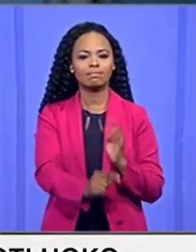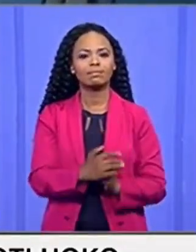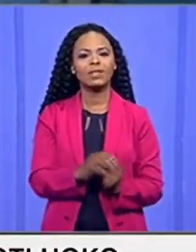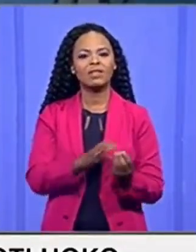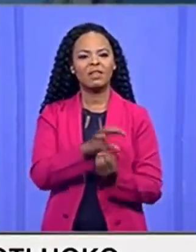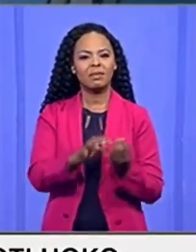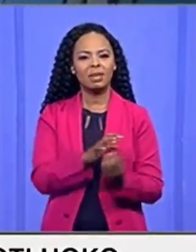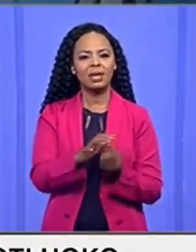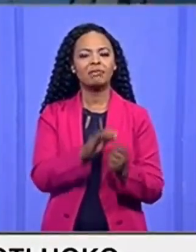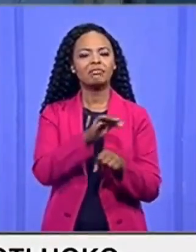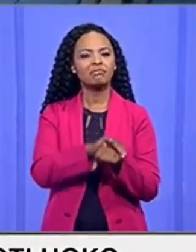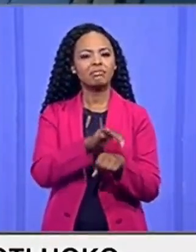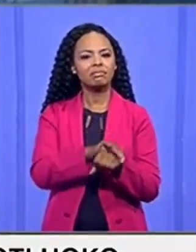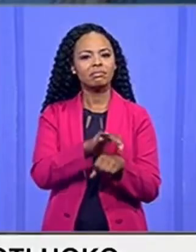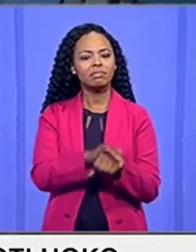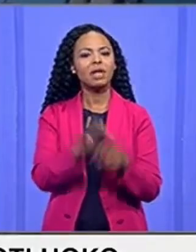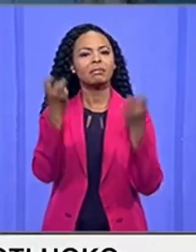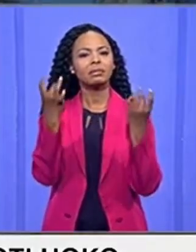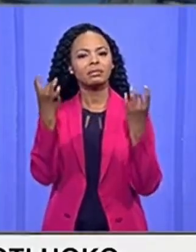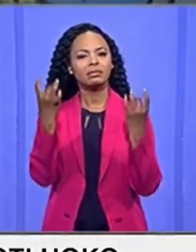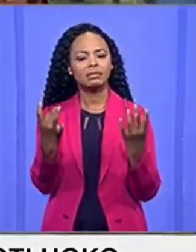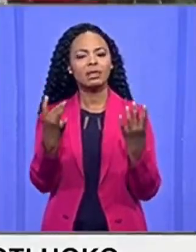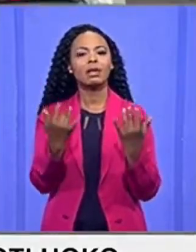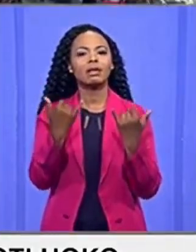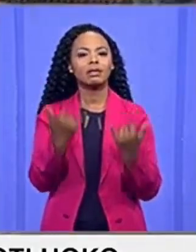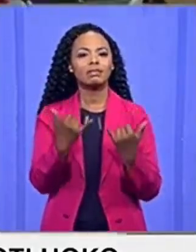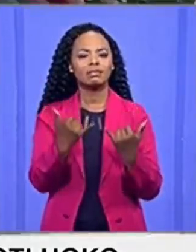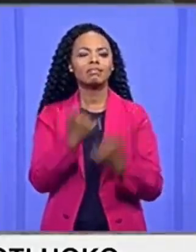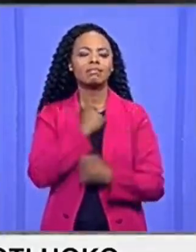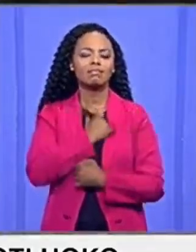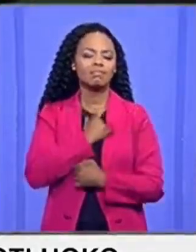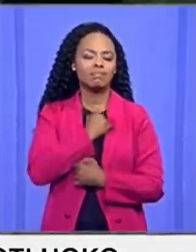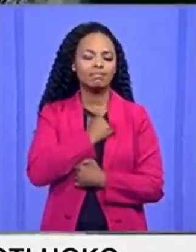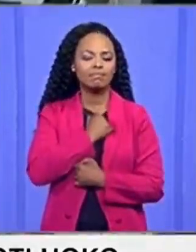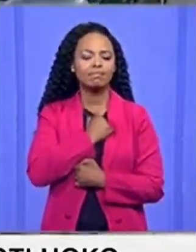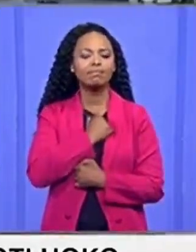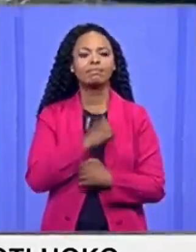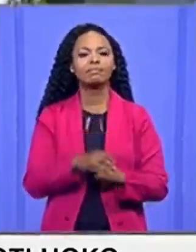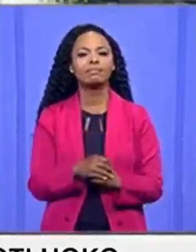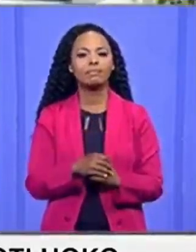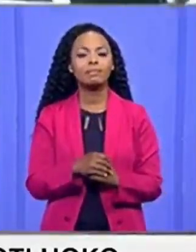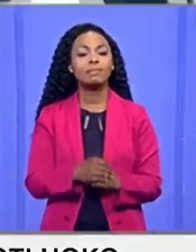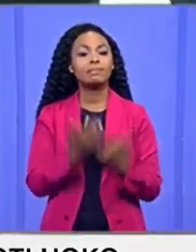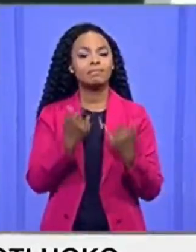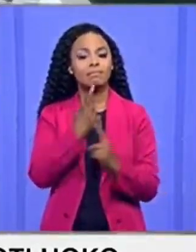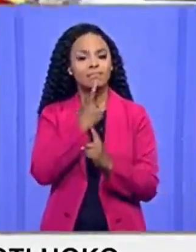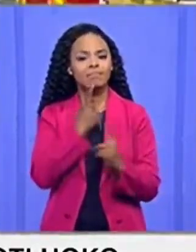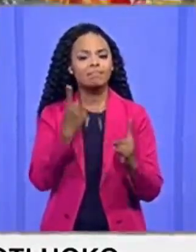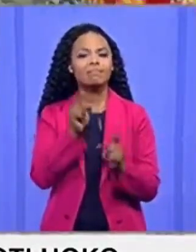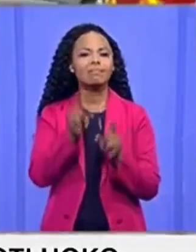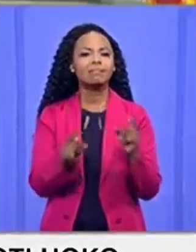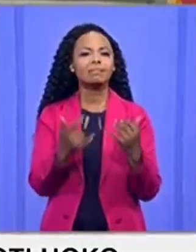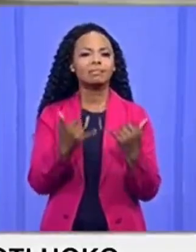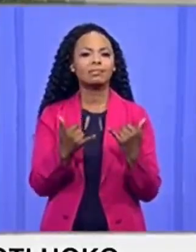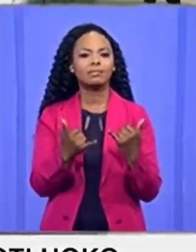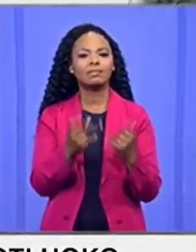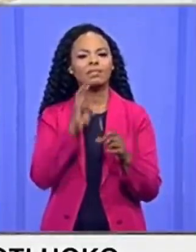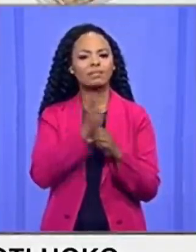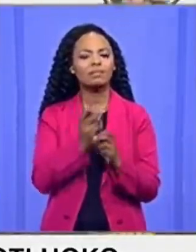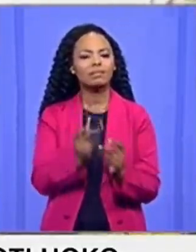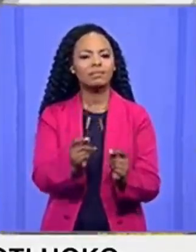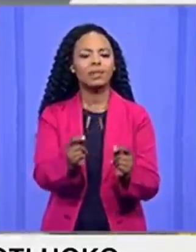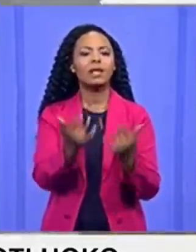masika, ditsala le badira mmogo ba baswi ba mo megopolong le dithapelo tsa gagwe. O eleditse bao ba gobetseng boitekanelo jwa ka